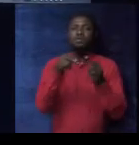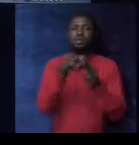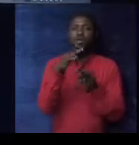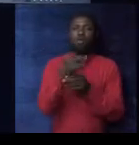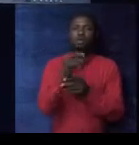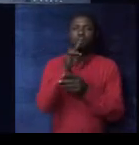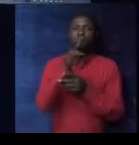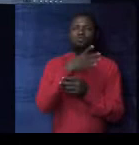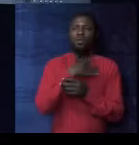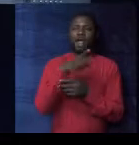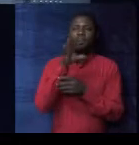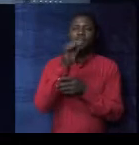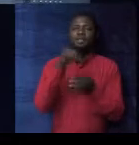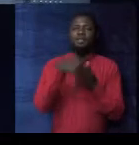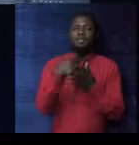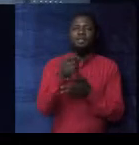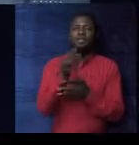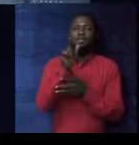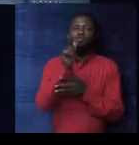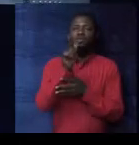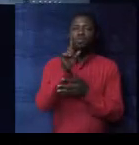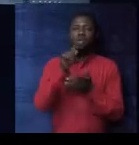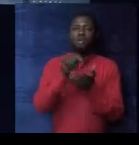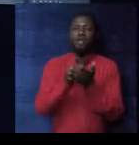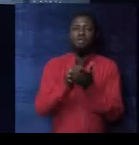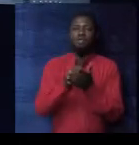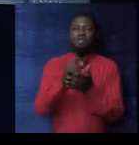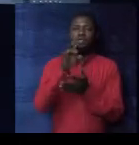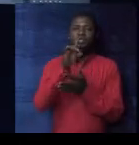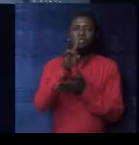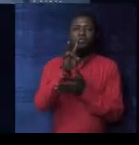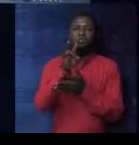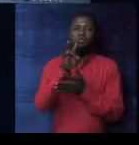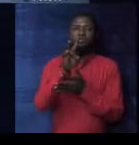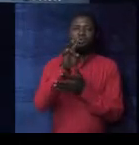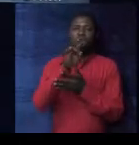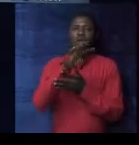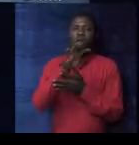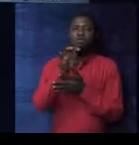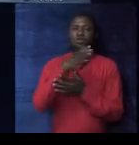of 2 and 9 in